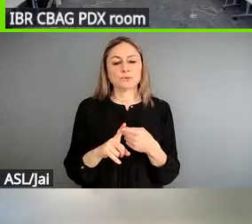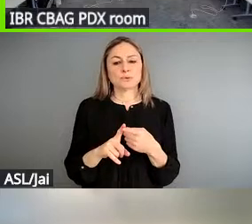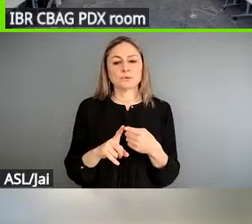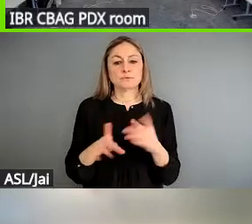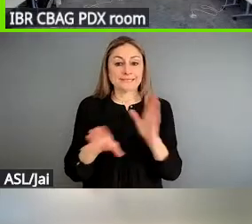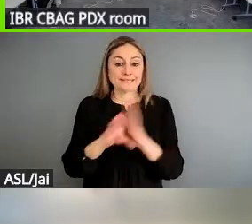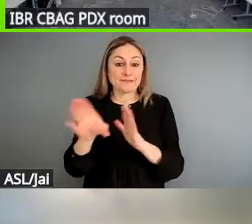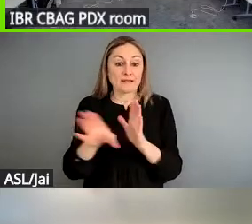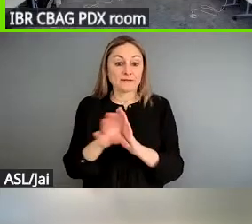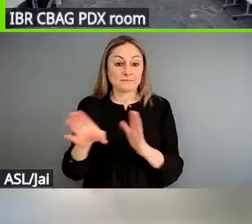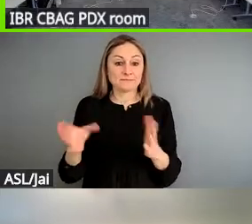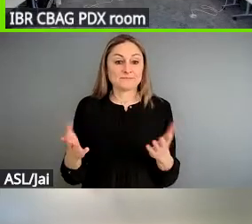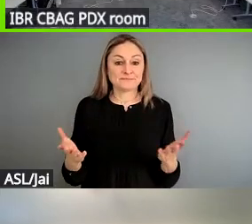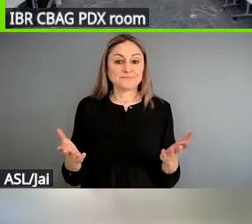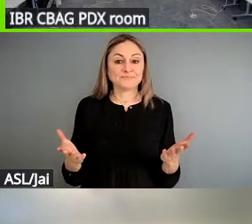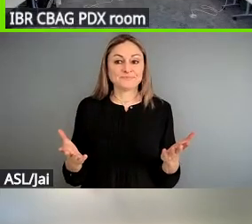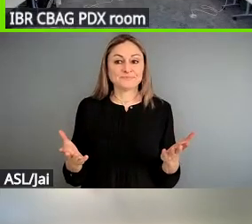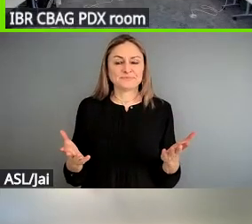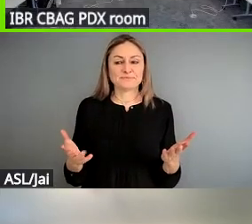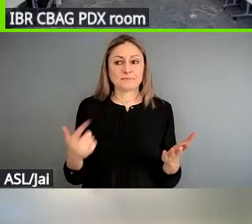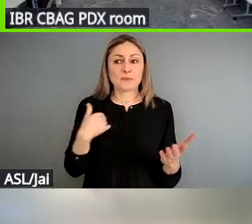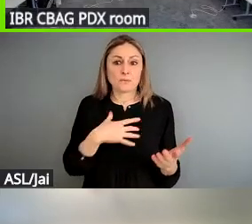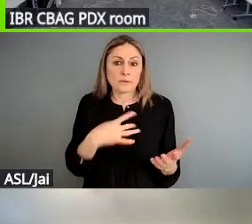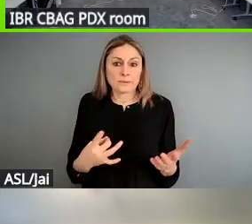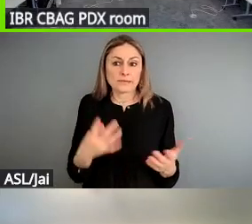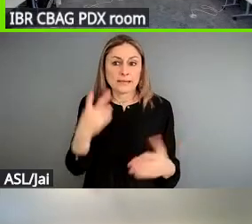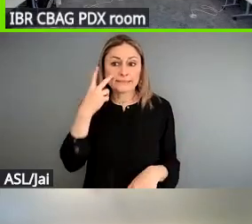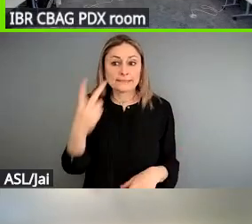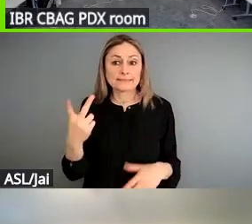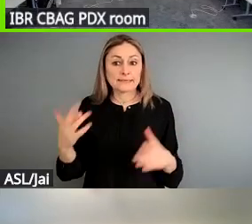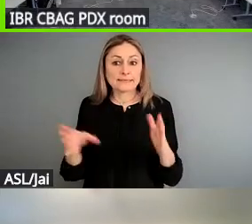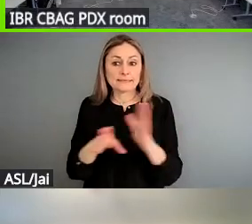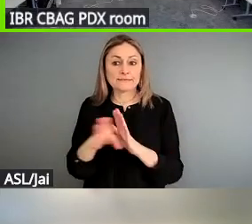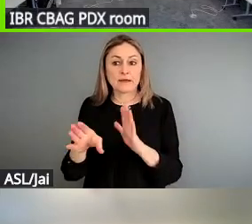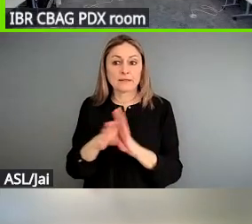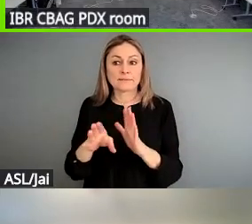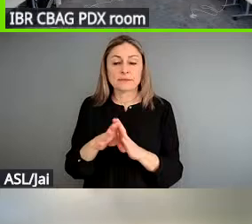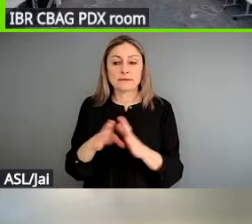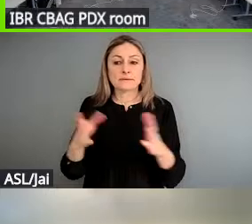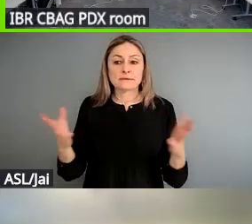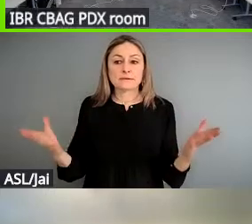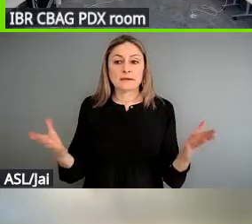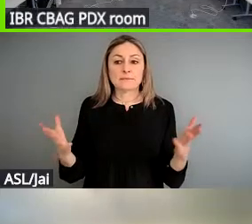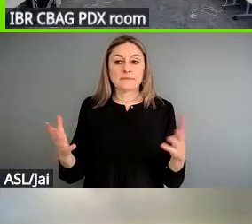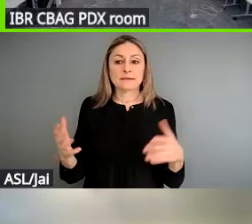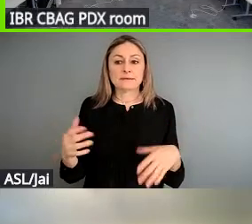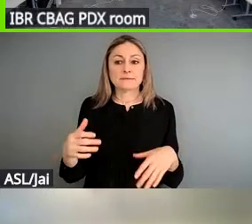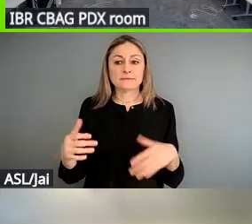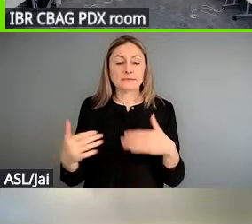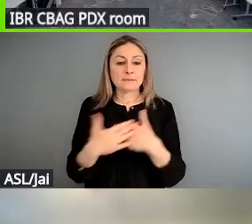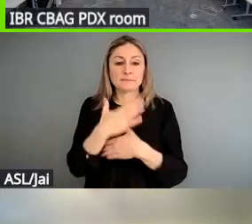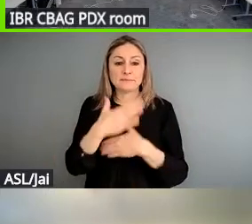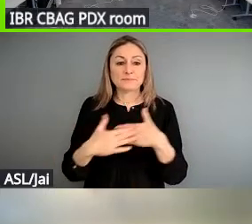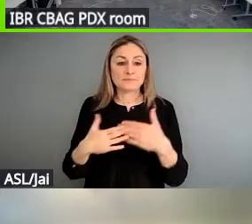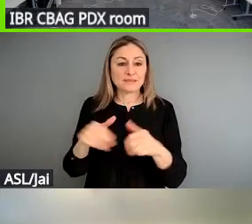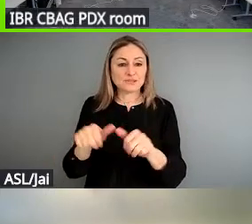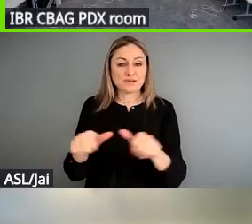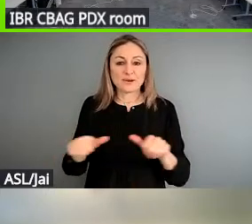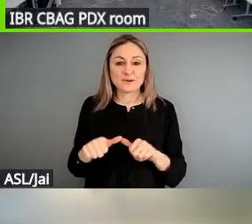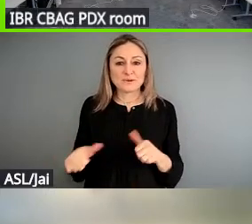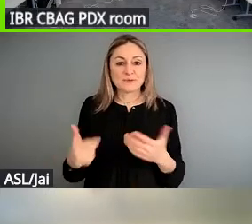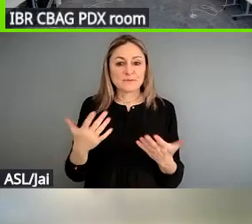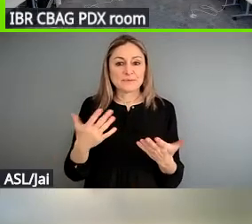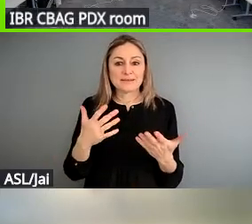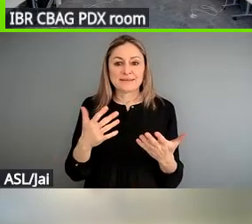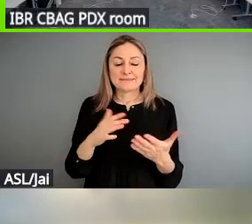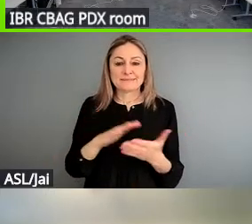develop, and I think we'd like to see development. There's the whole Jansen Beach area that would love to be developed in a hearty